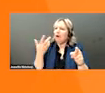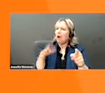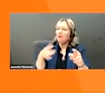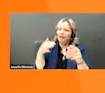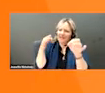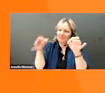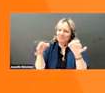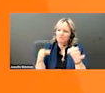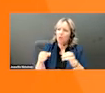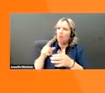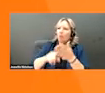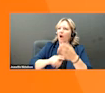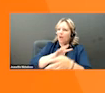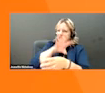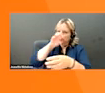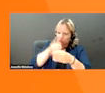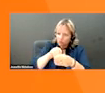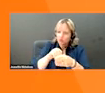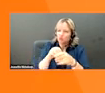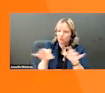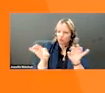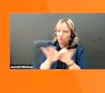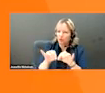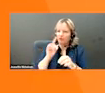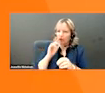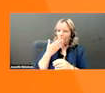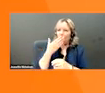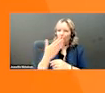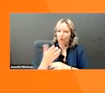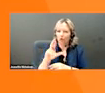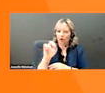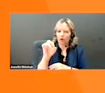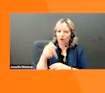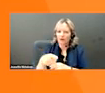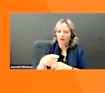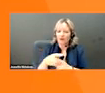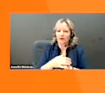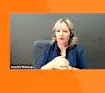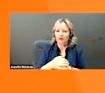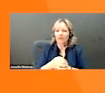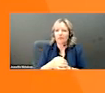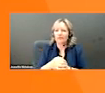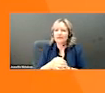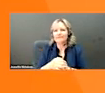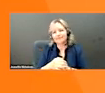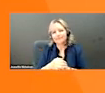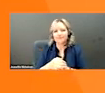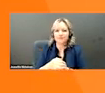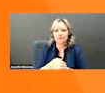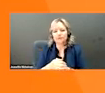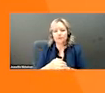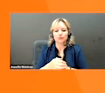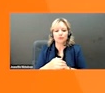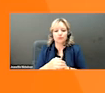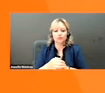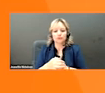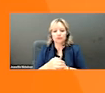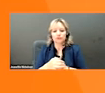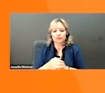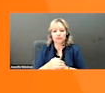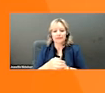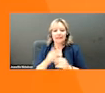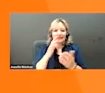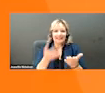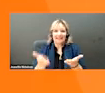for RFPs, I think it's really about presenting information almost in a report format. So you've got your cover